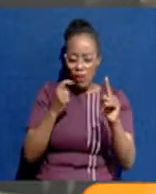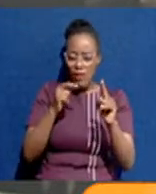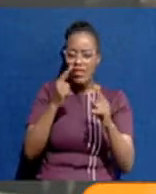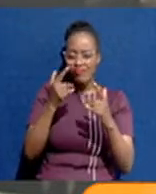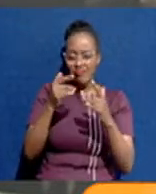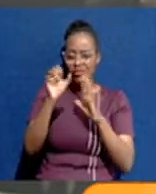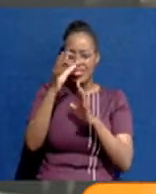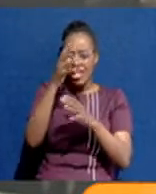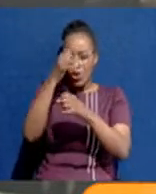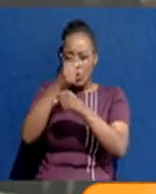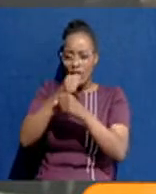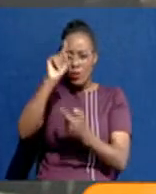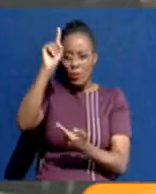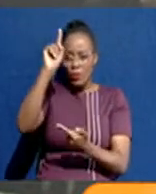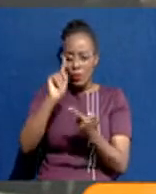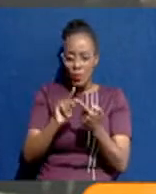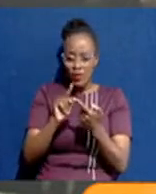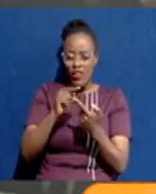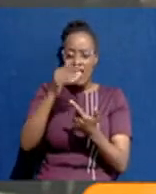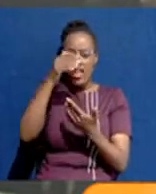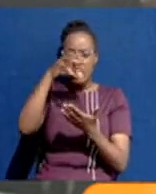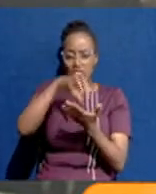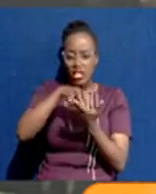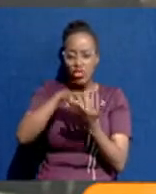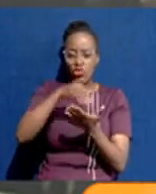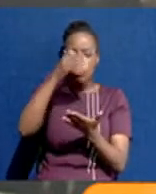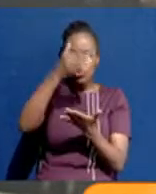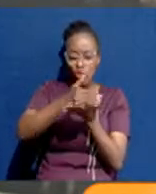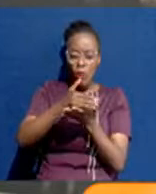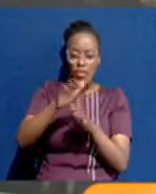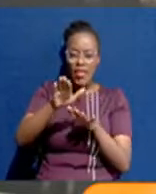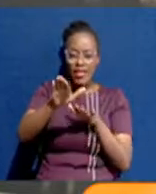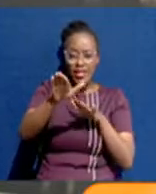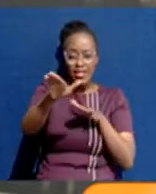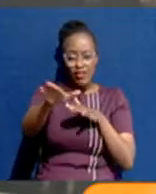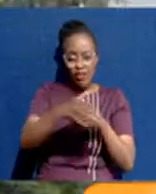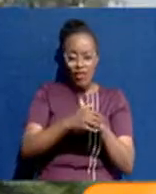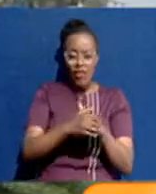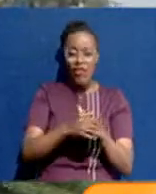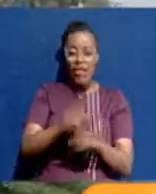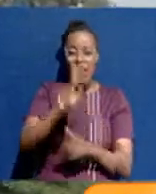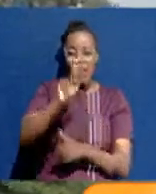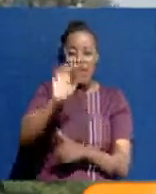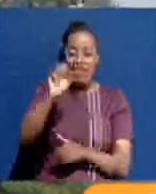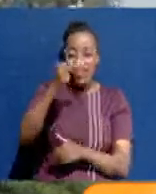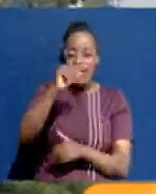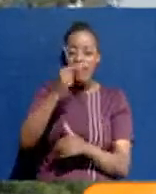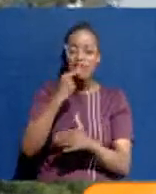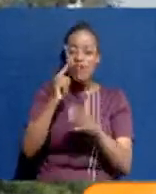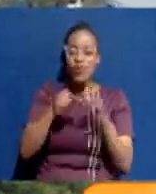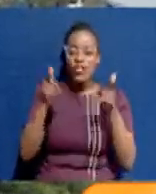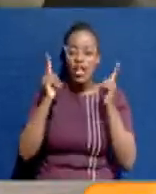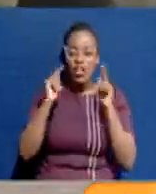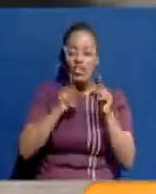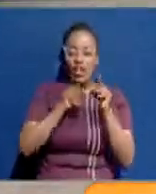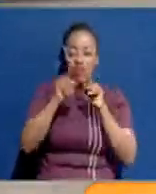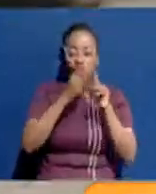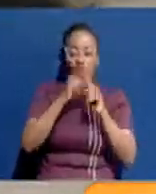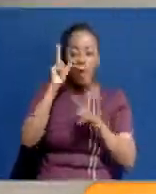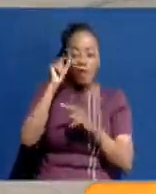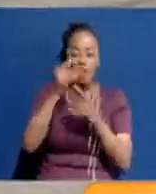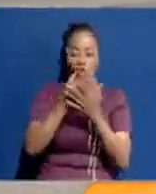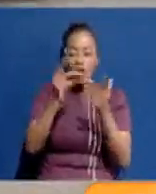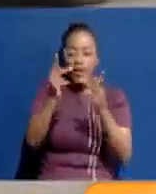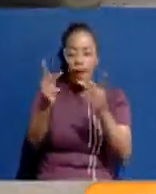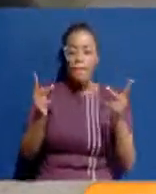stakeholders to cut numbers of stations to reduce traffic. Now, the National Road Safety says trucks can now travel from Mombasa to any part